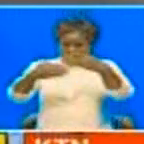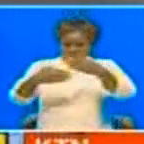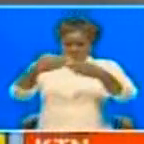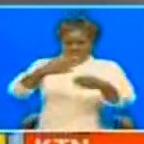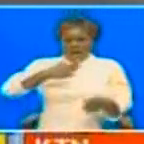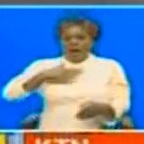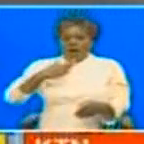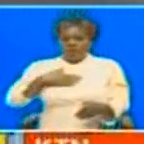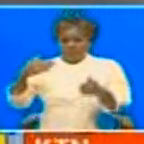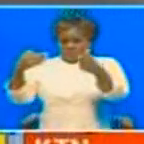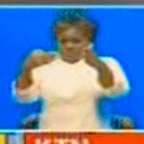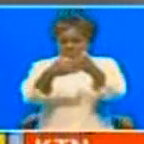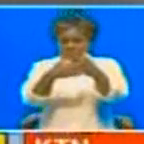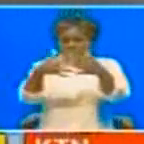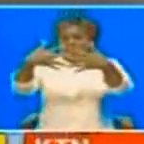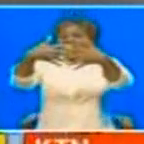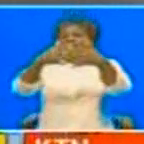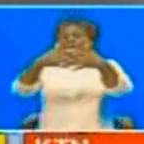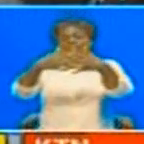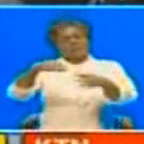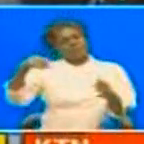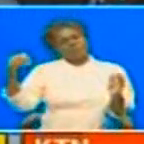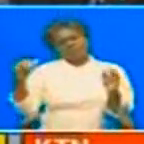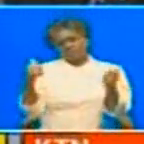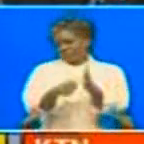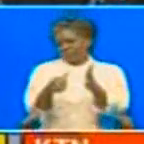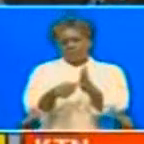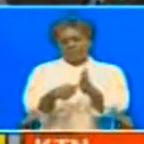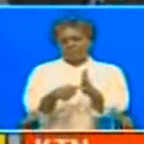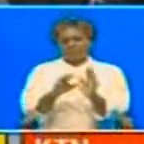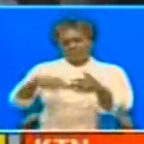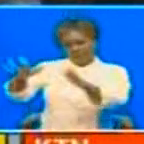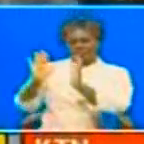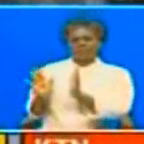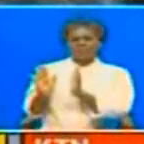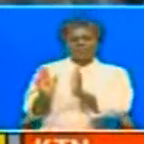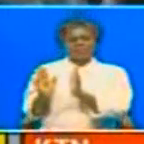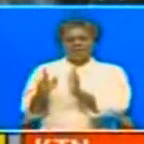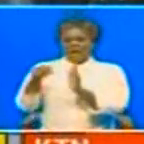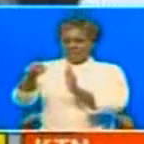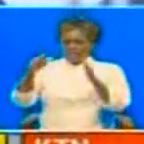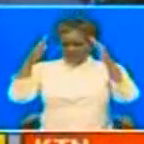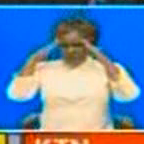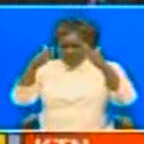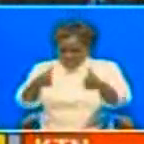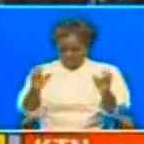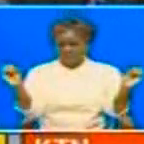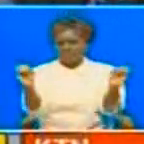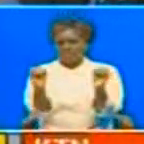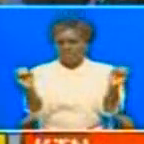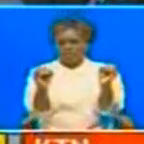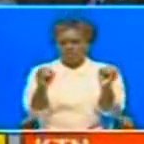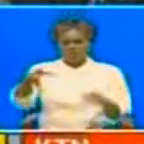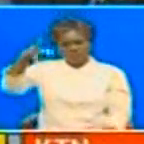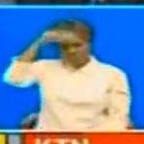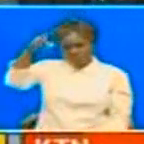if our wall is going to block their gate, just too bad. It's just unfortunate that instead of her concentrating on the